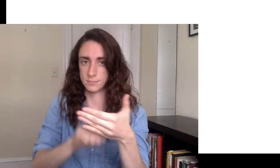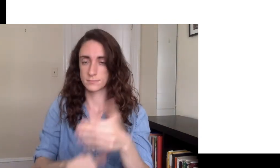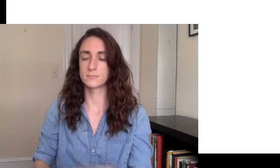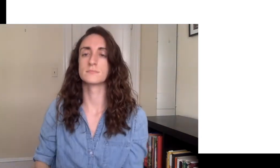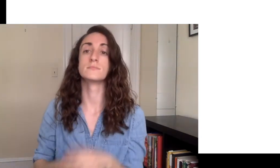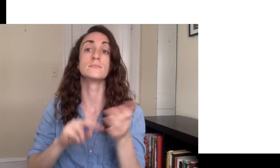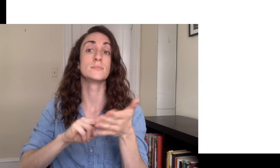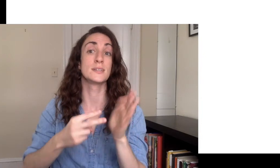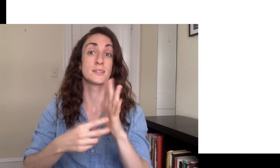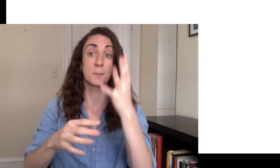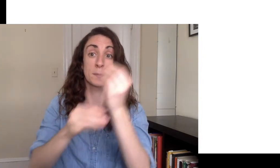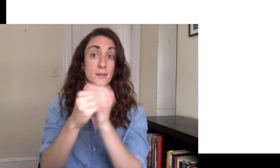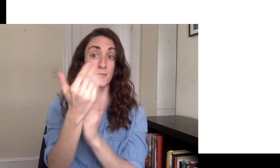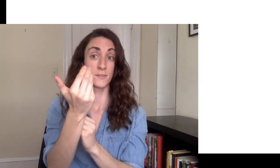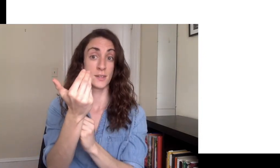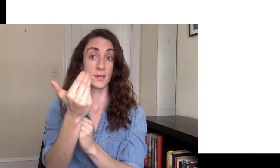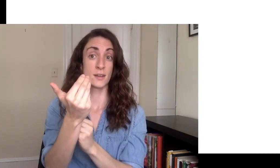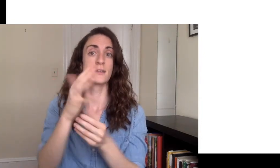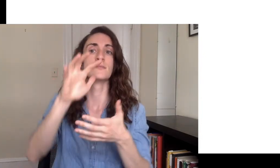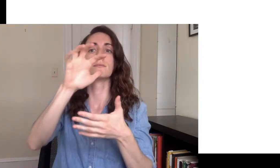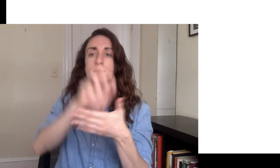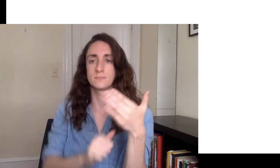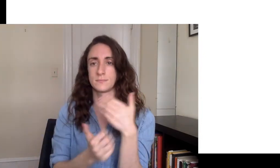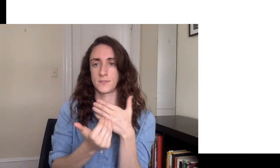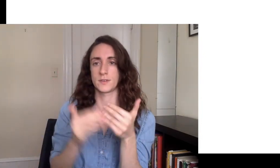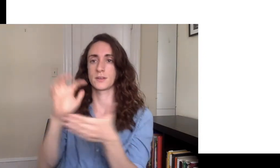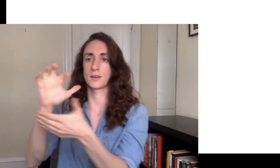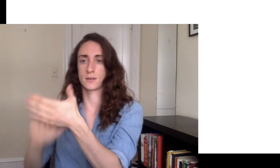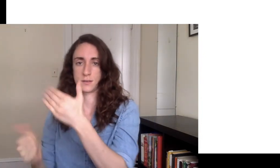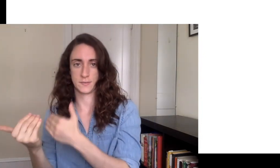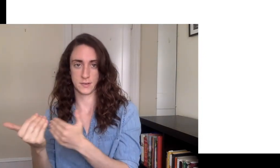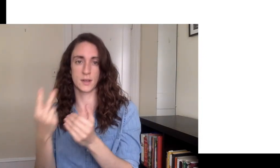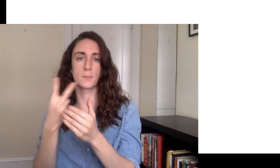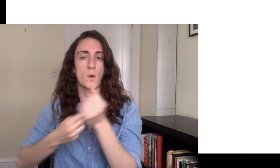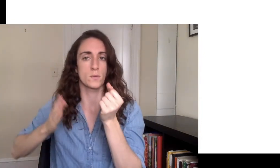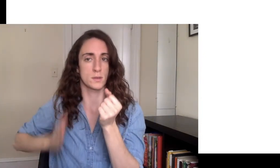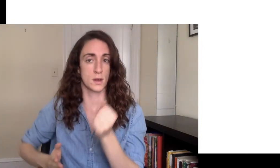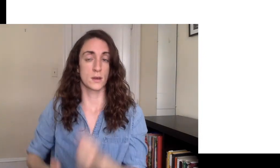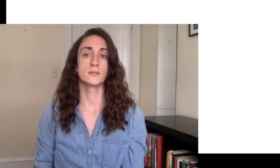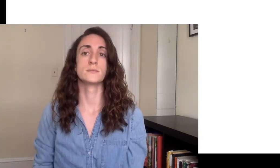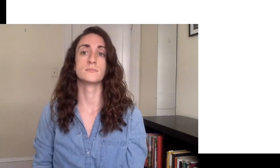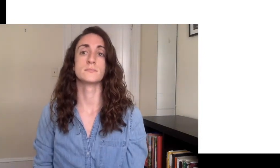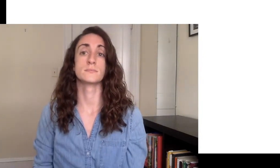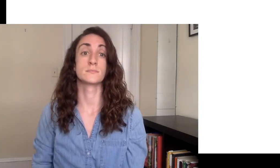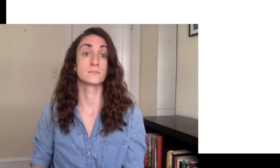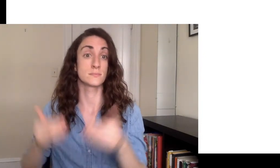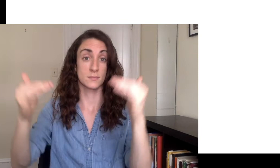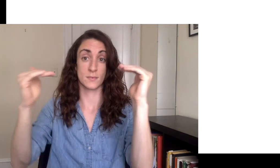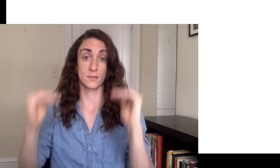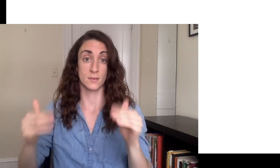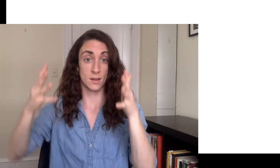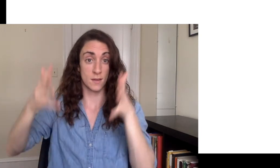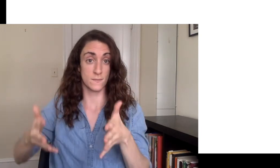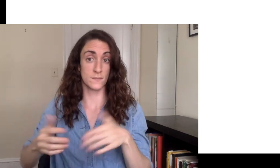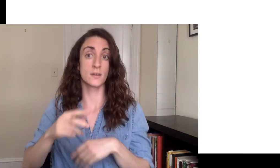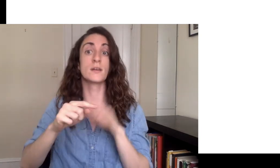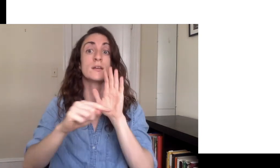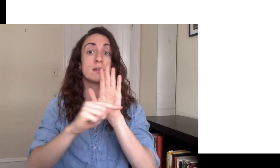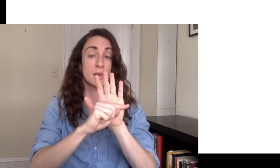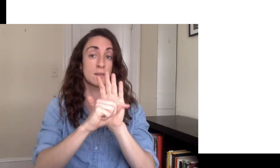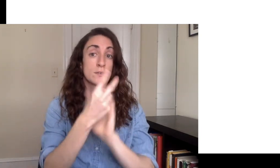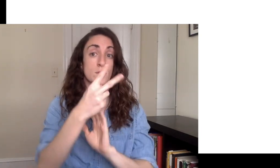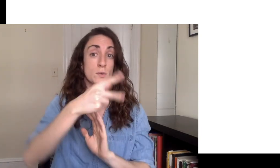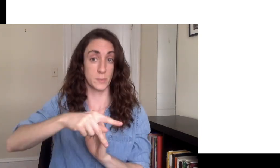have plus 15, and we'll undo that by subtracting 15 from both sides. From there, we have negative